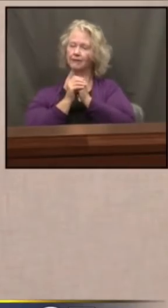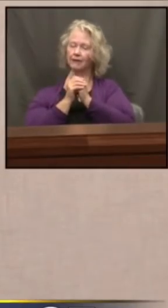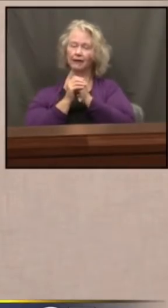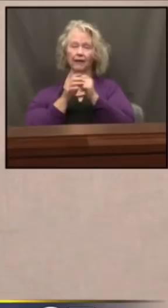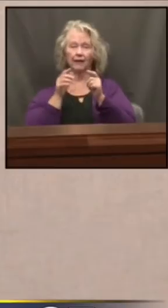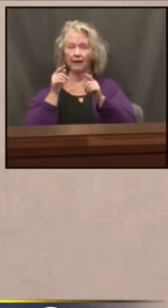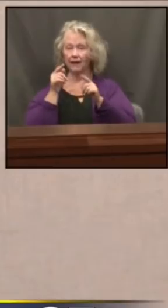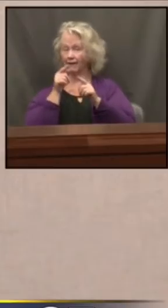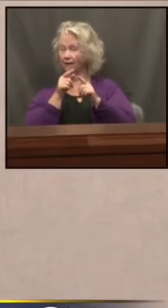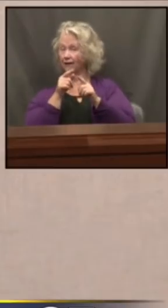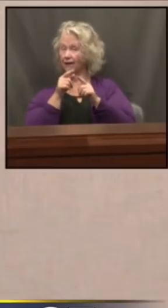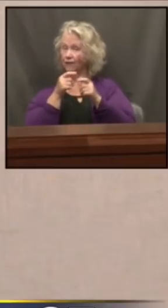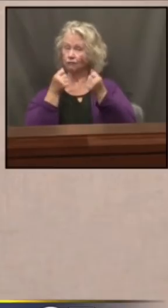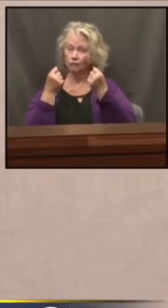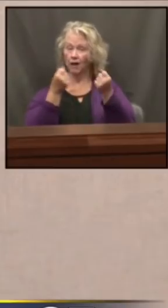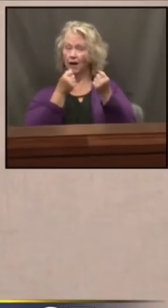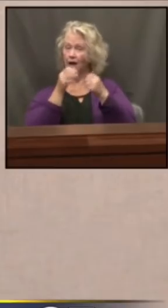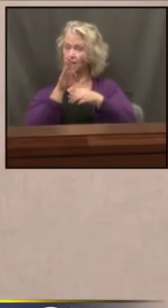who are in